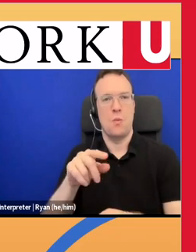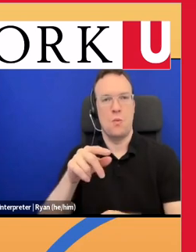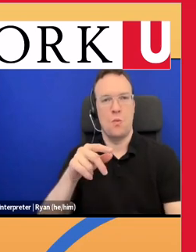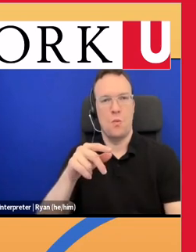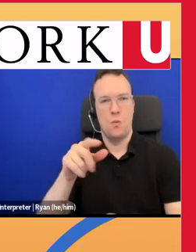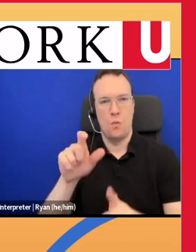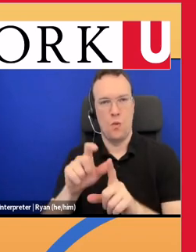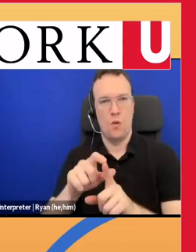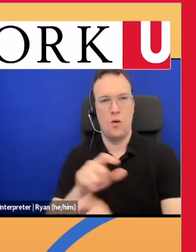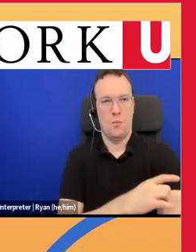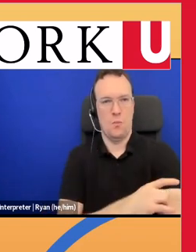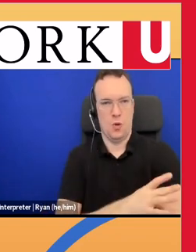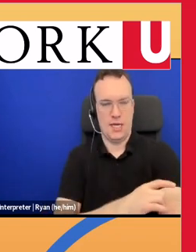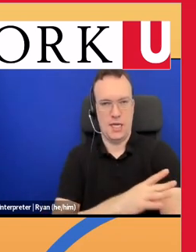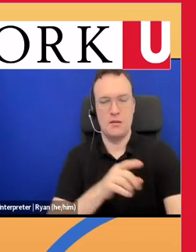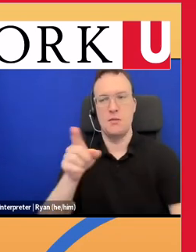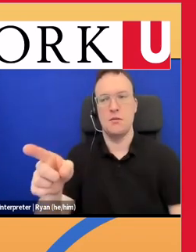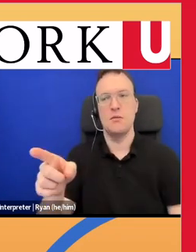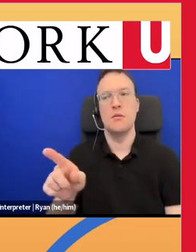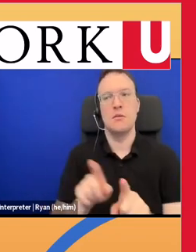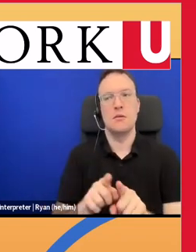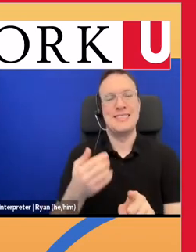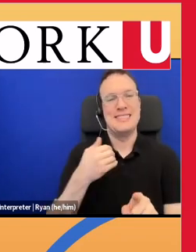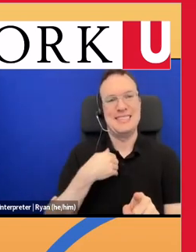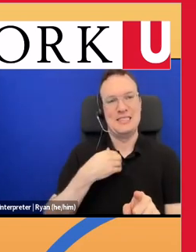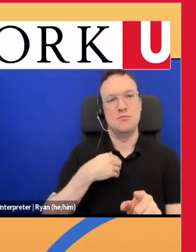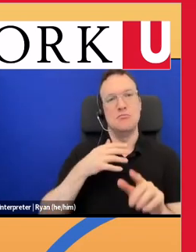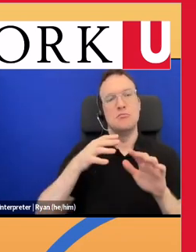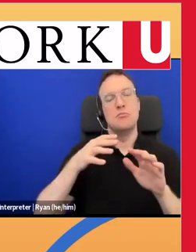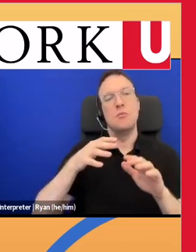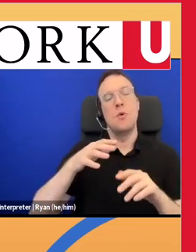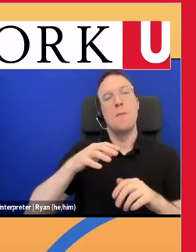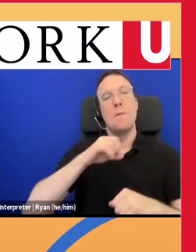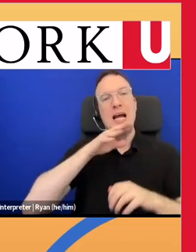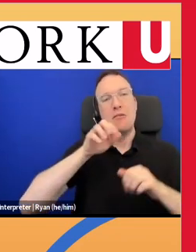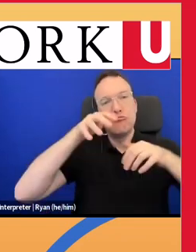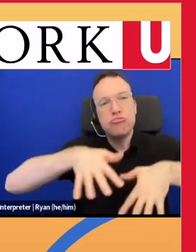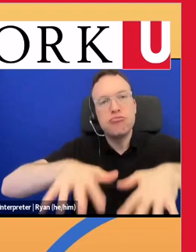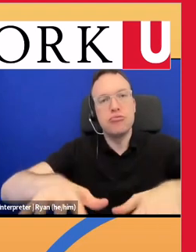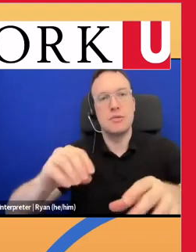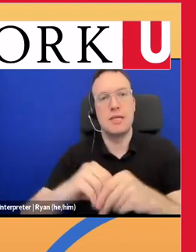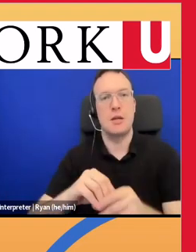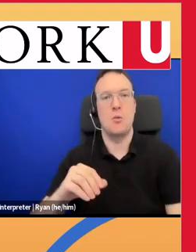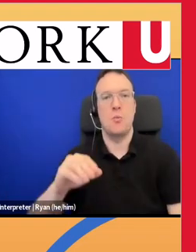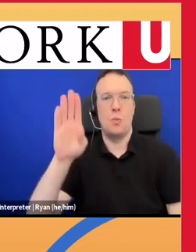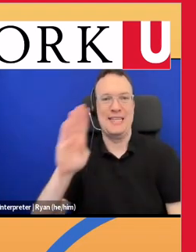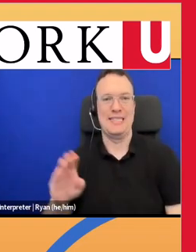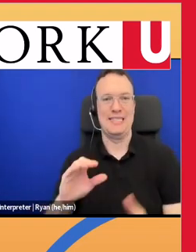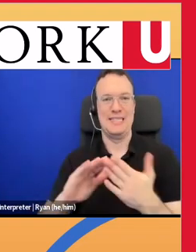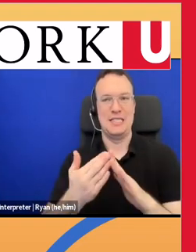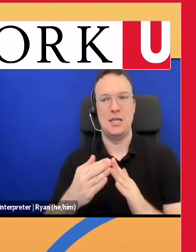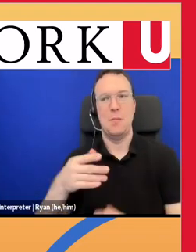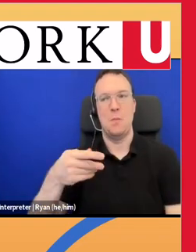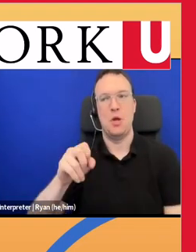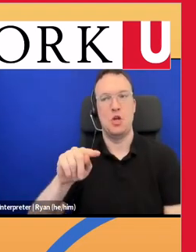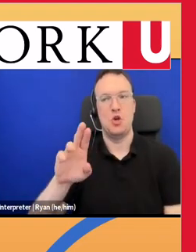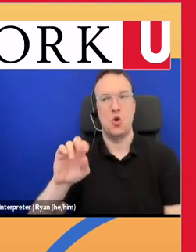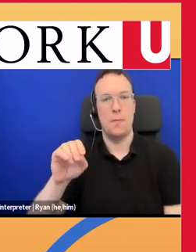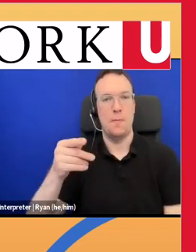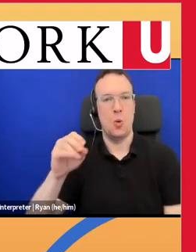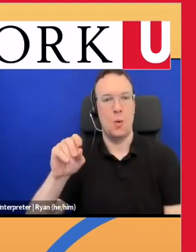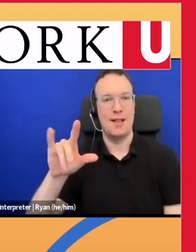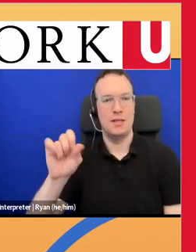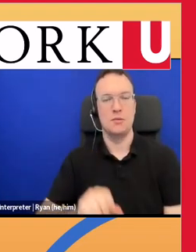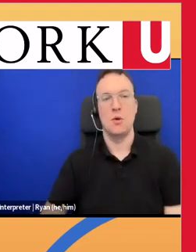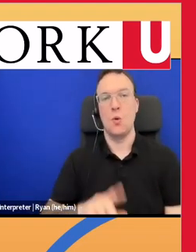victims of the recent landslides in the Brazilian city of Petrópolis, over 1.4 with